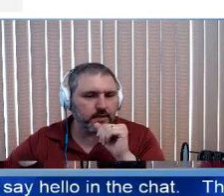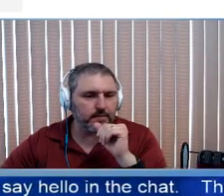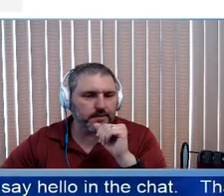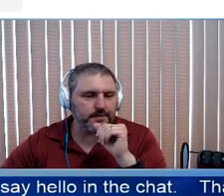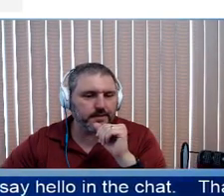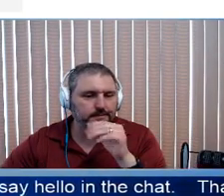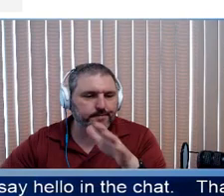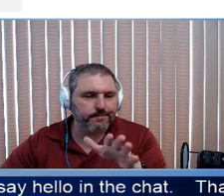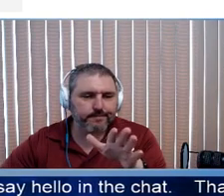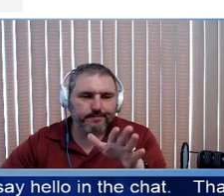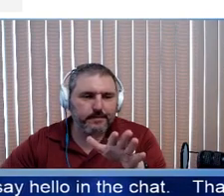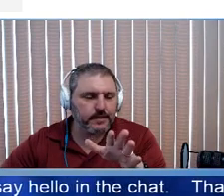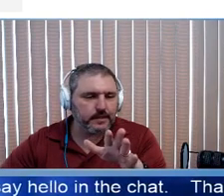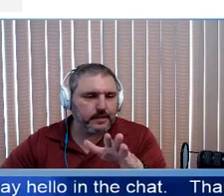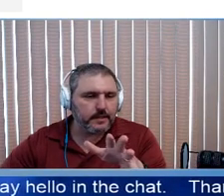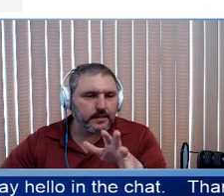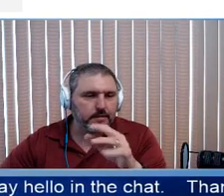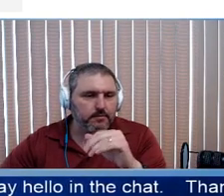Sorry about the